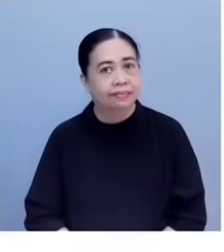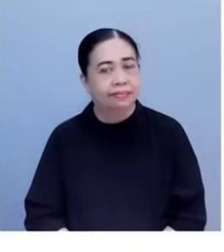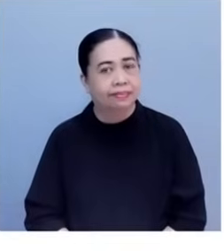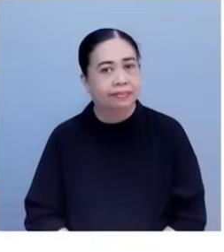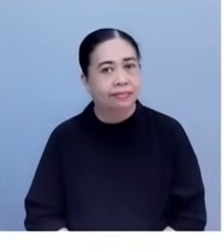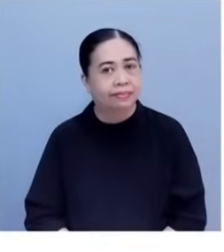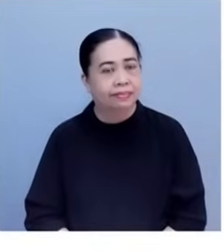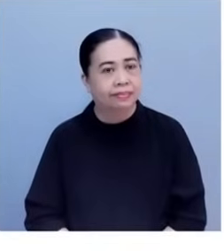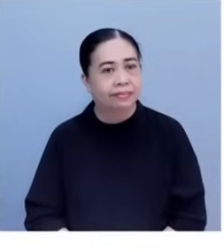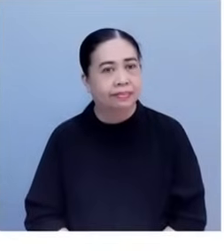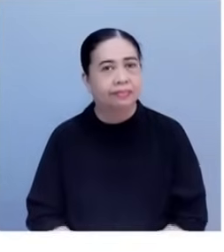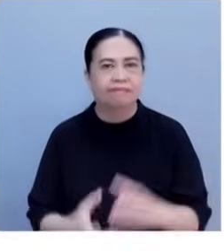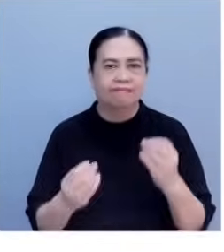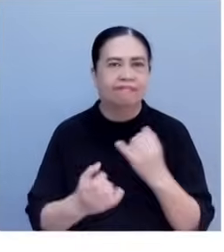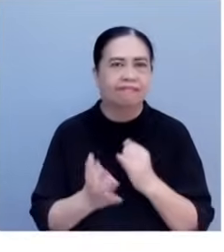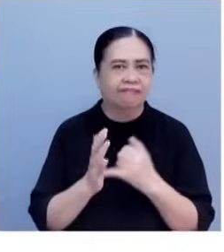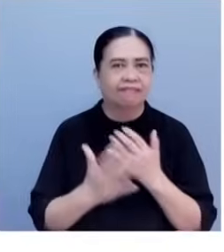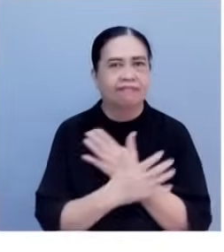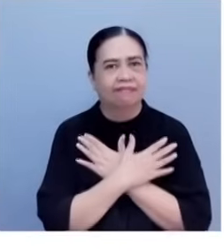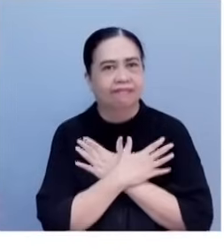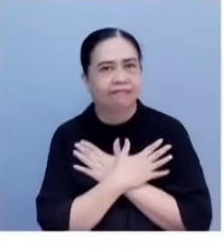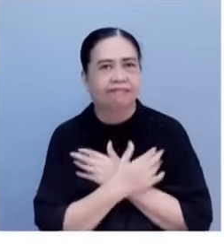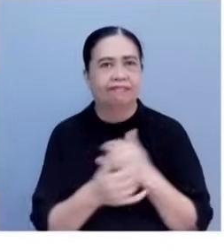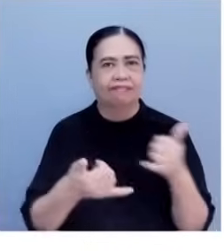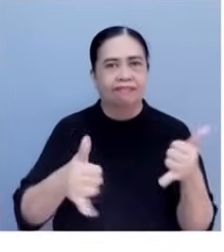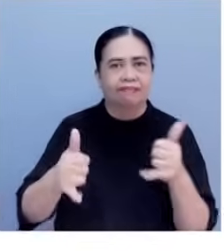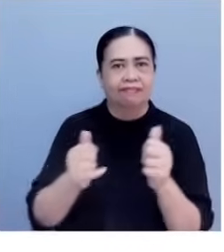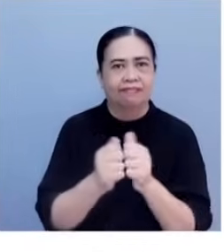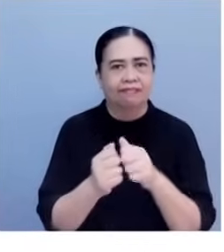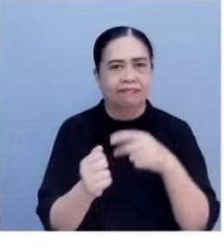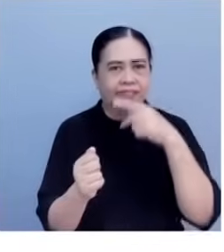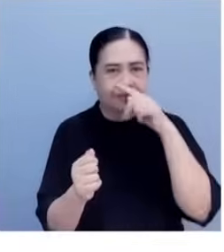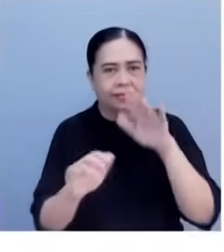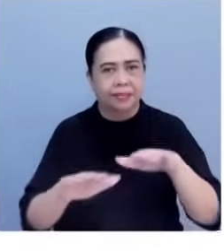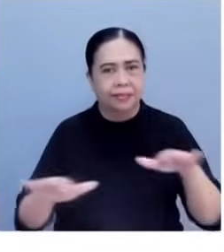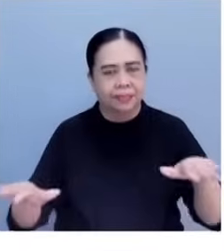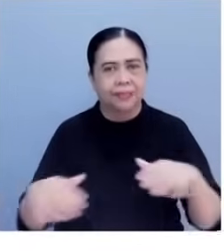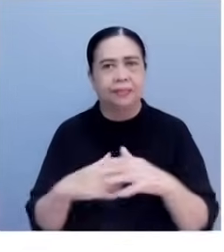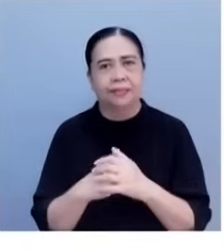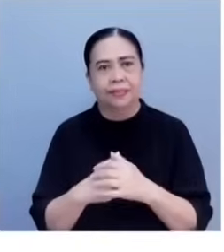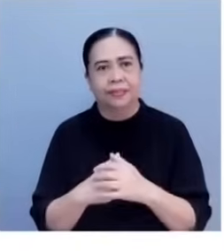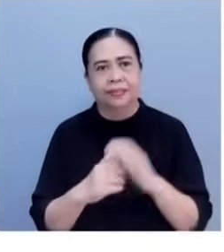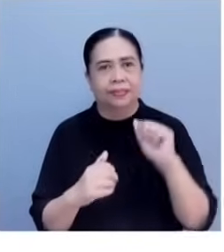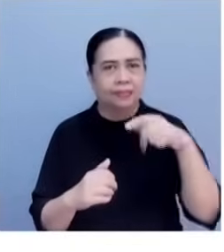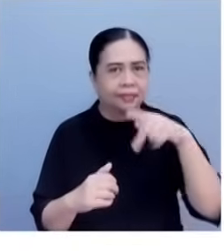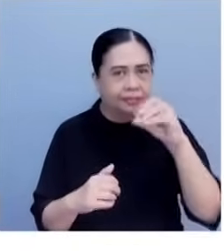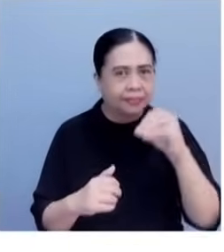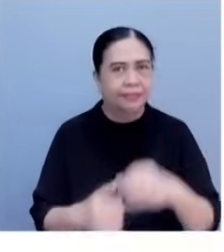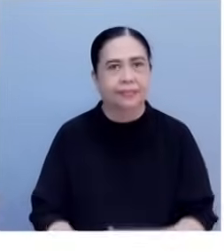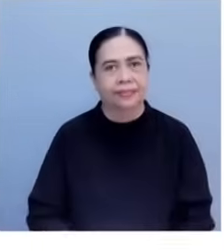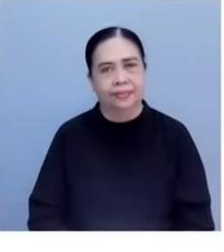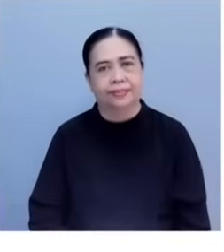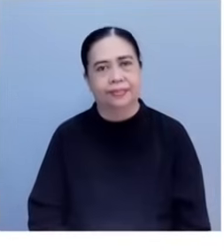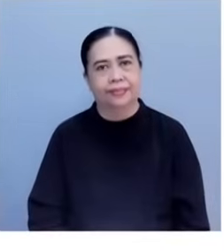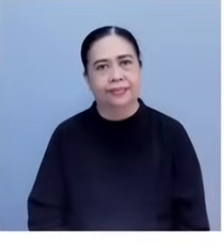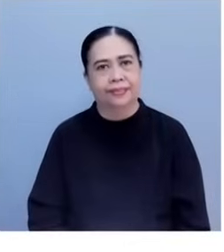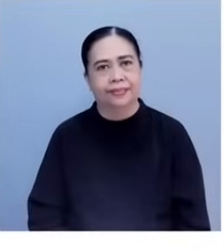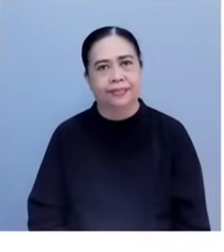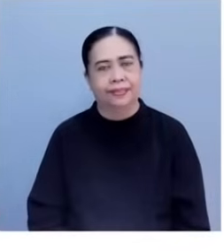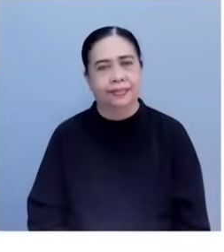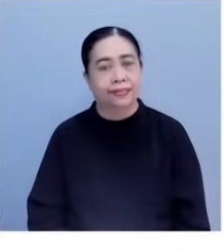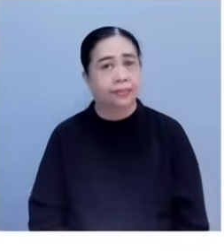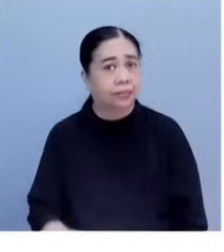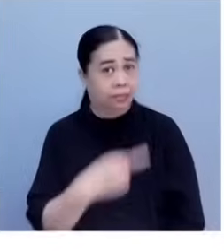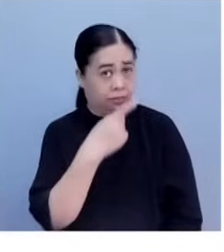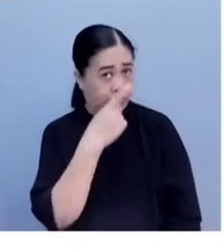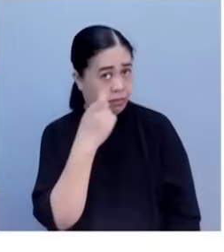he wants to just relax and play with his kids and with the upper particularly. Because